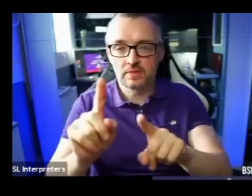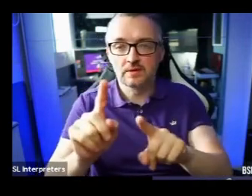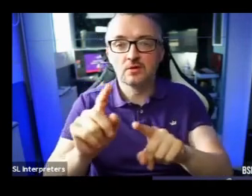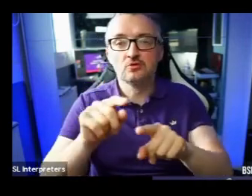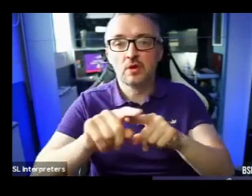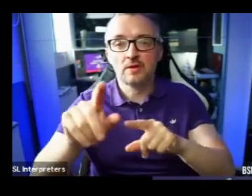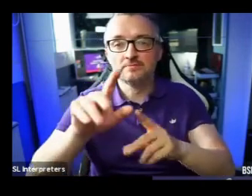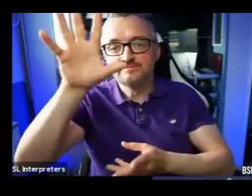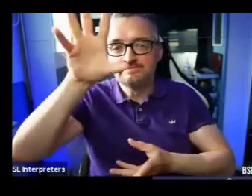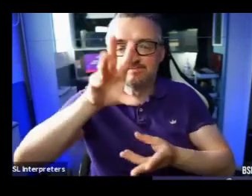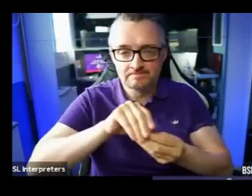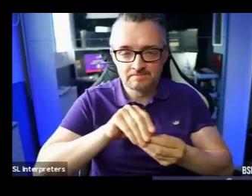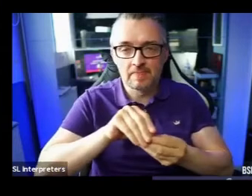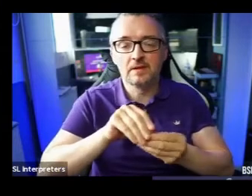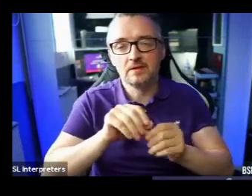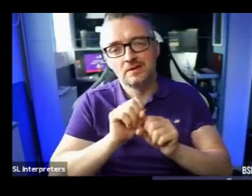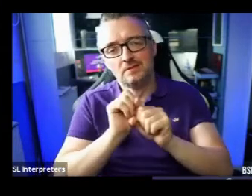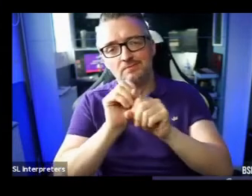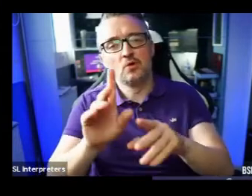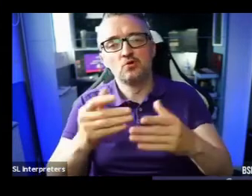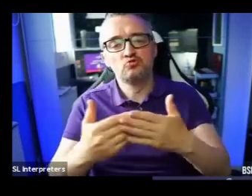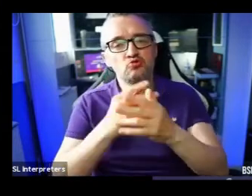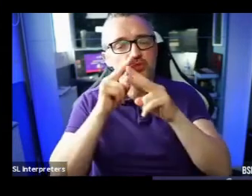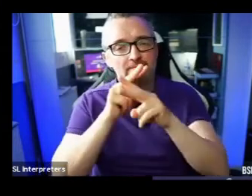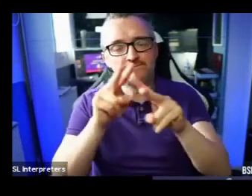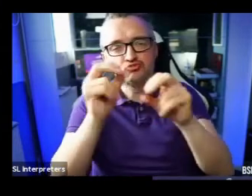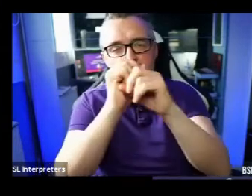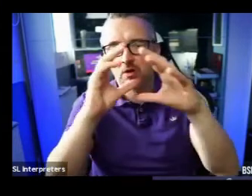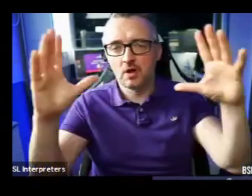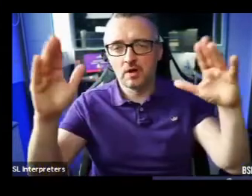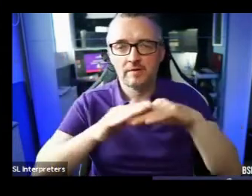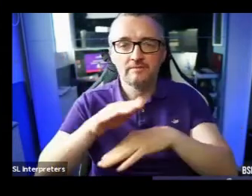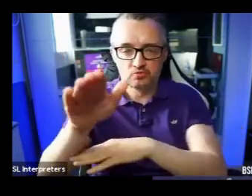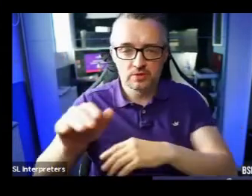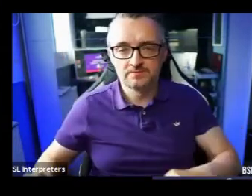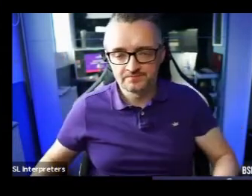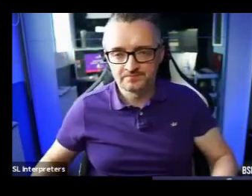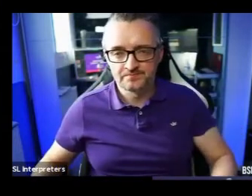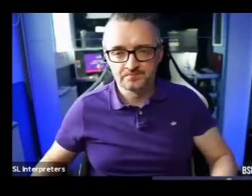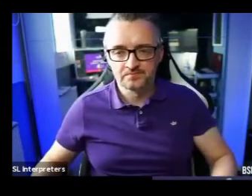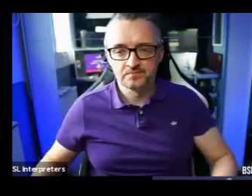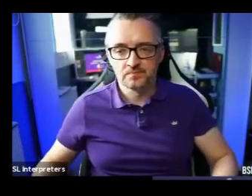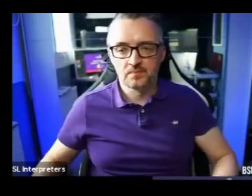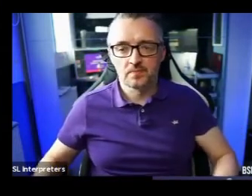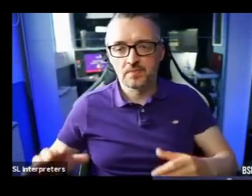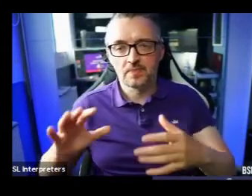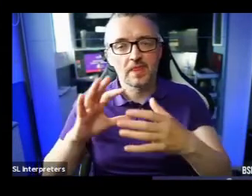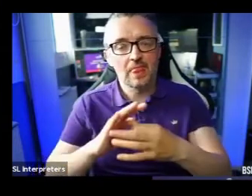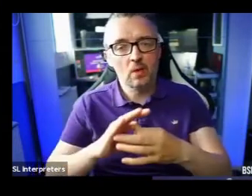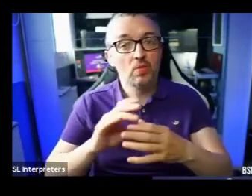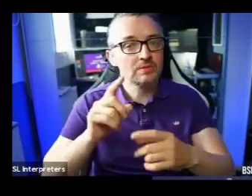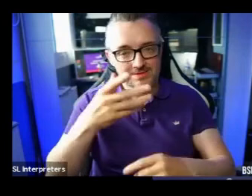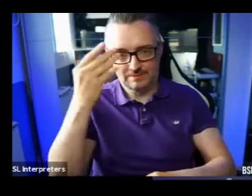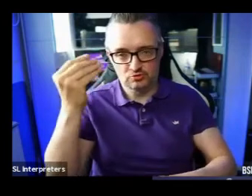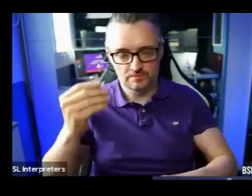then I'll bring some of that together with a new vision for how we take things forward in terms of our whole construct and paradigm